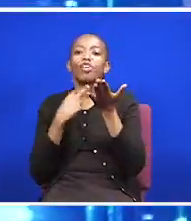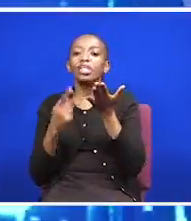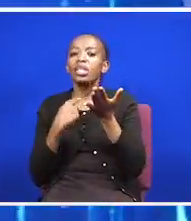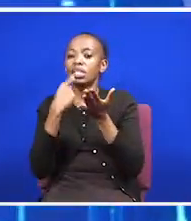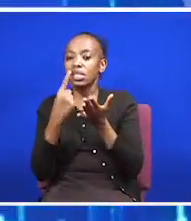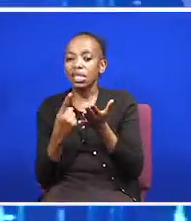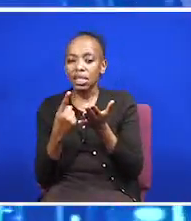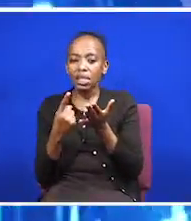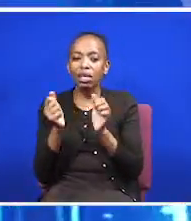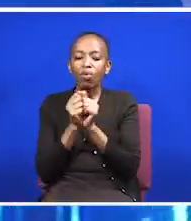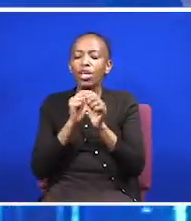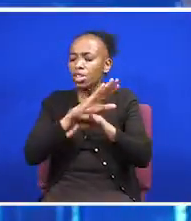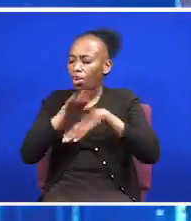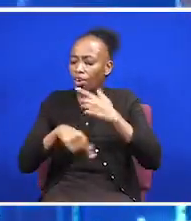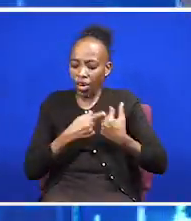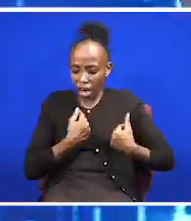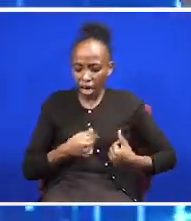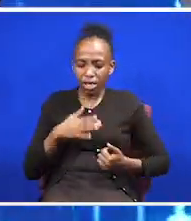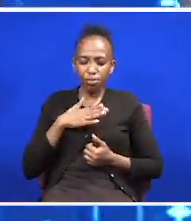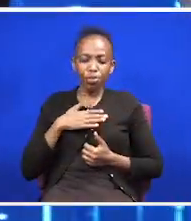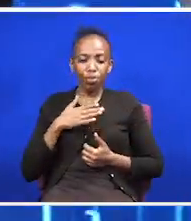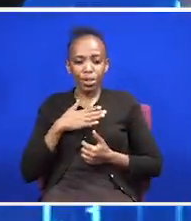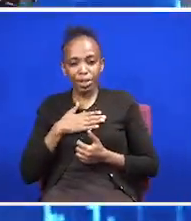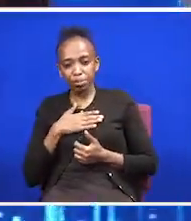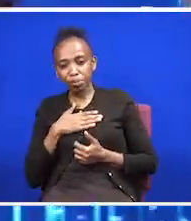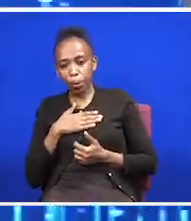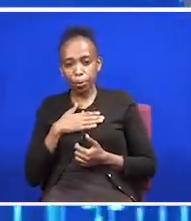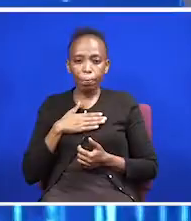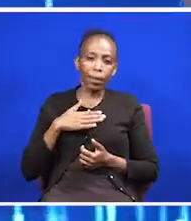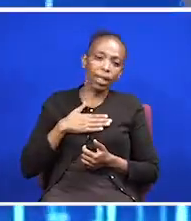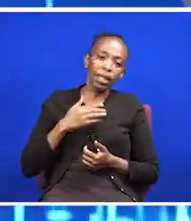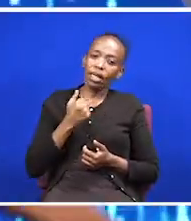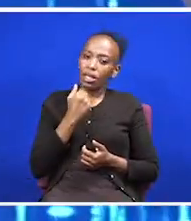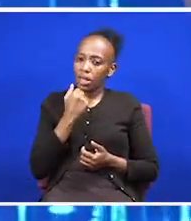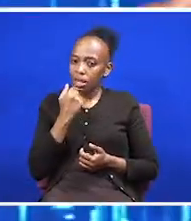say, Kwa moyo wangu wote